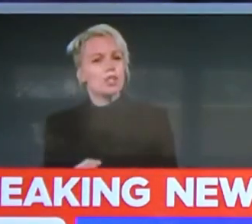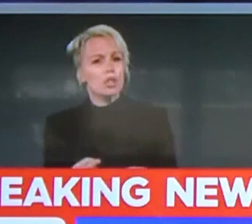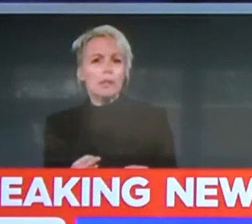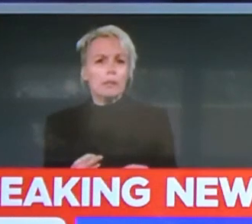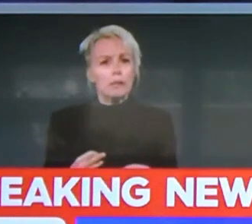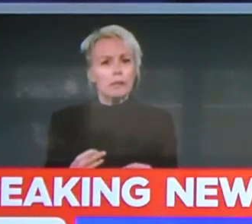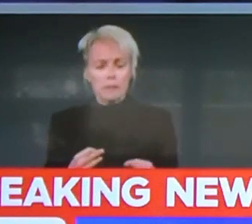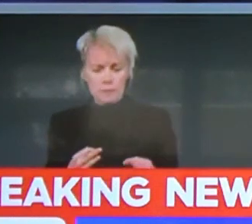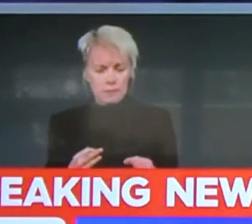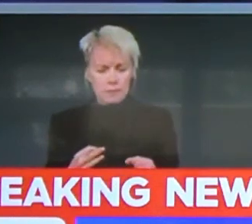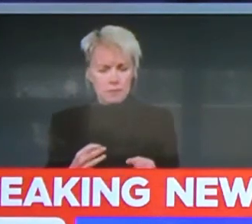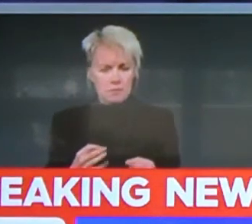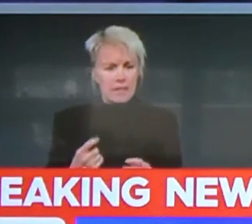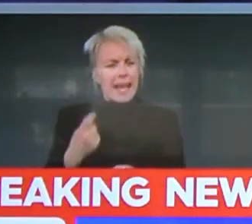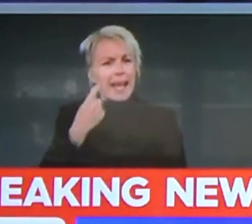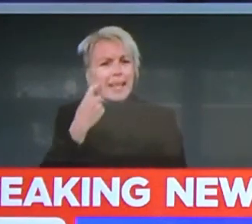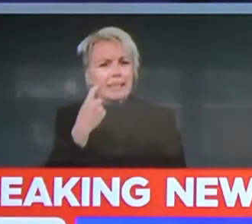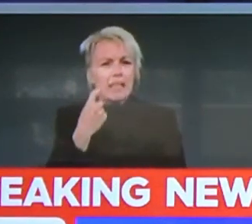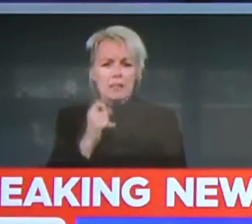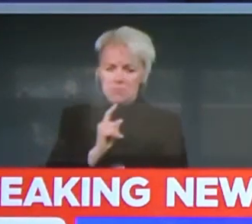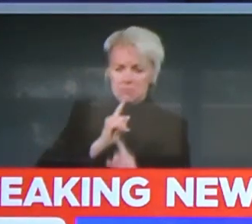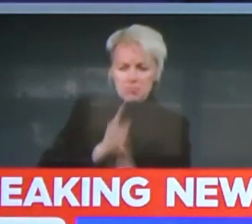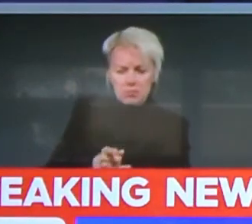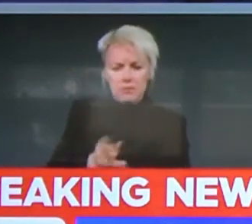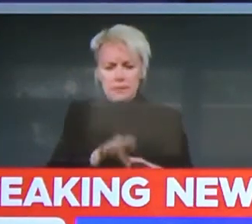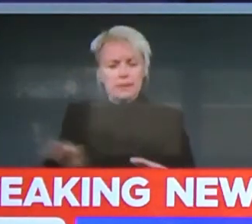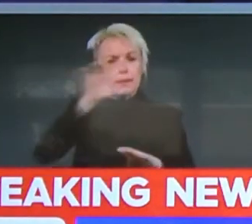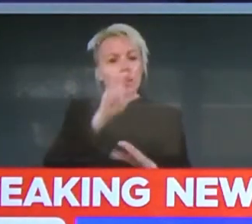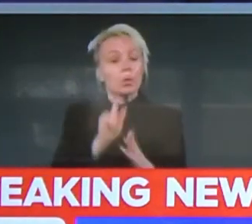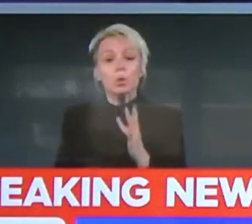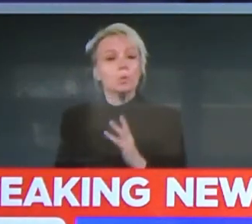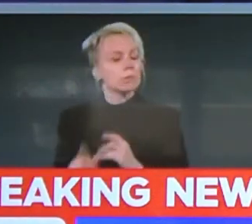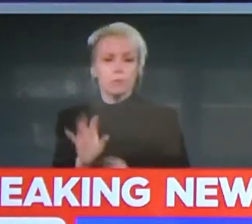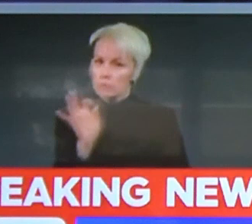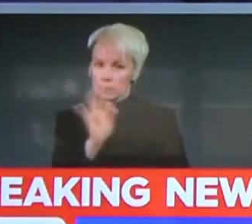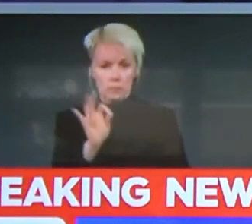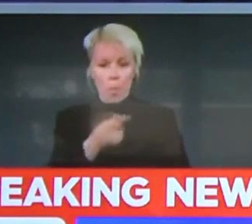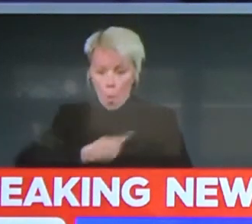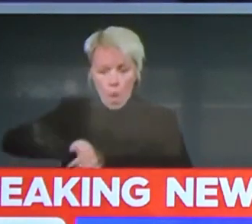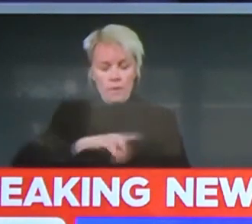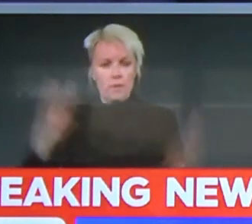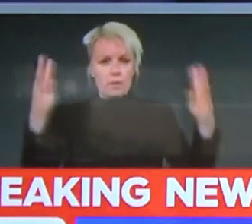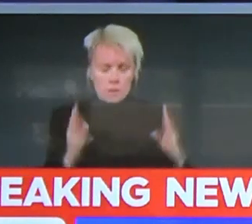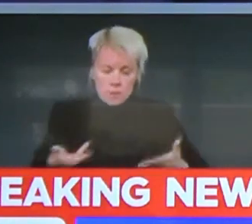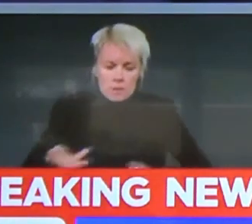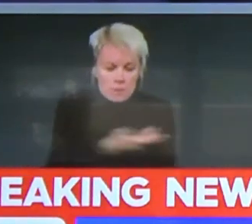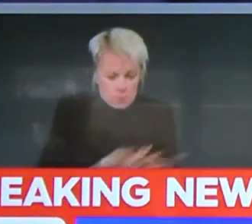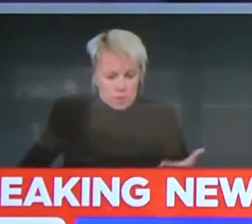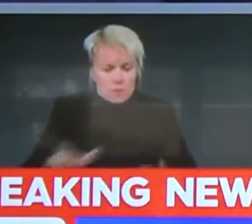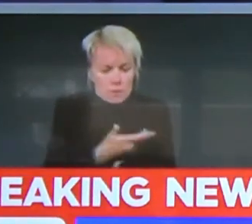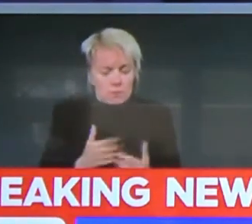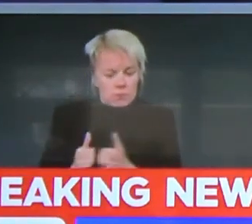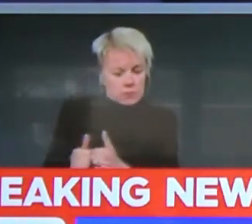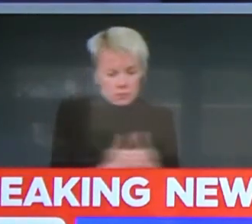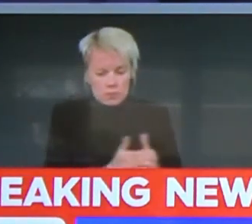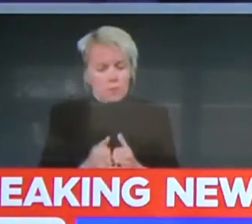instructed to the states and territories. That's not how the National Cabinet works. These are decisions being taken together, heads of governments,